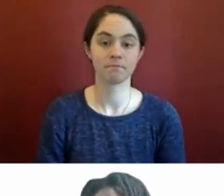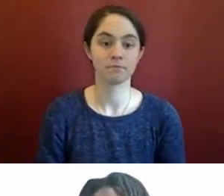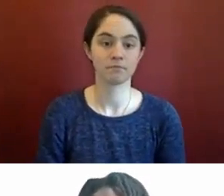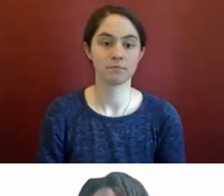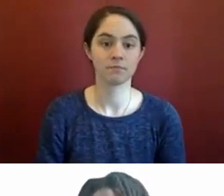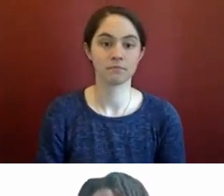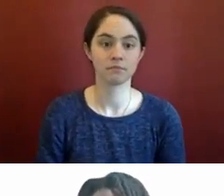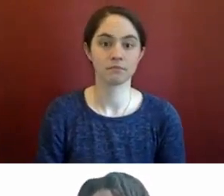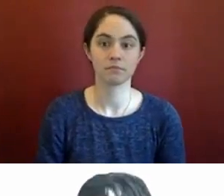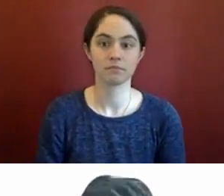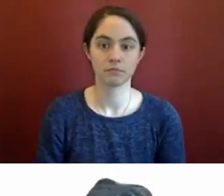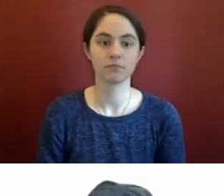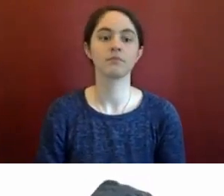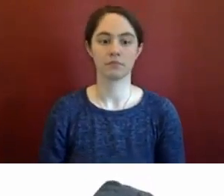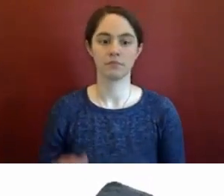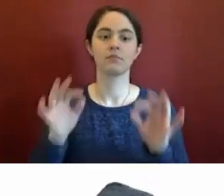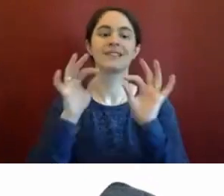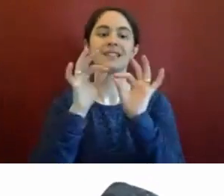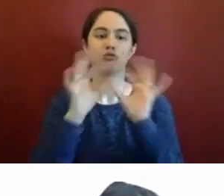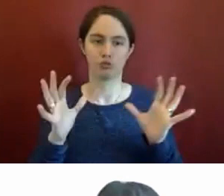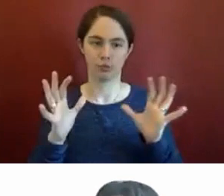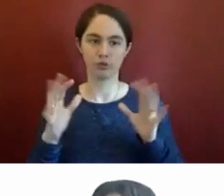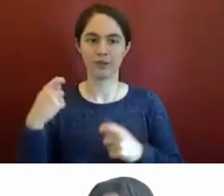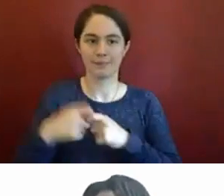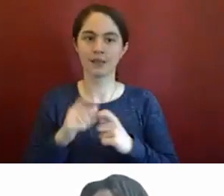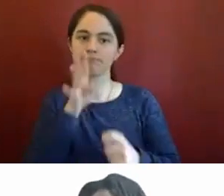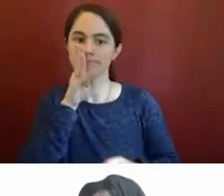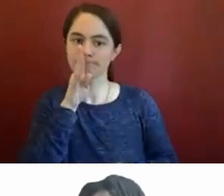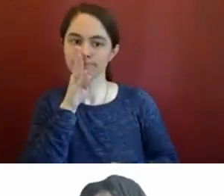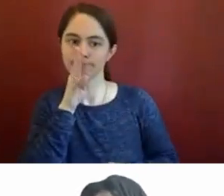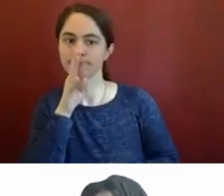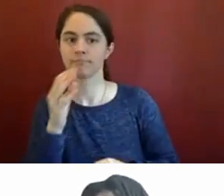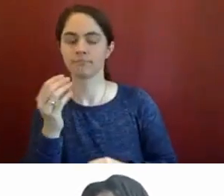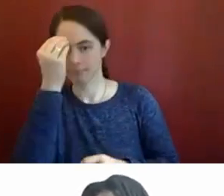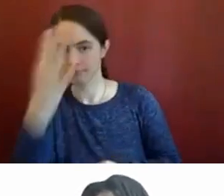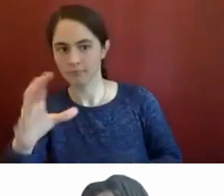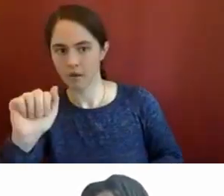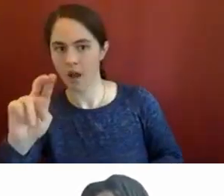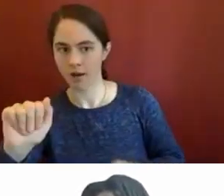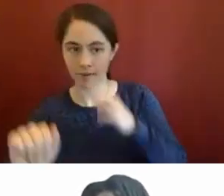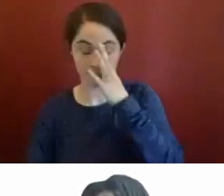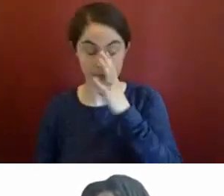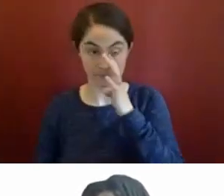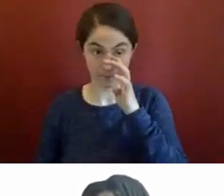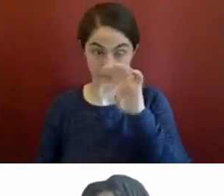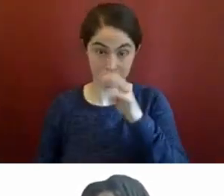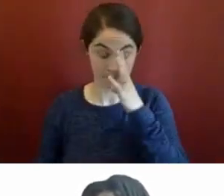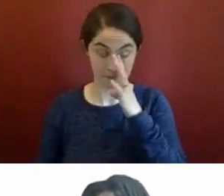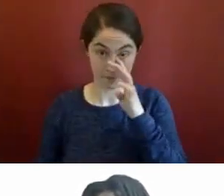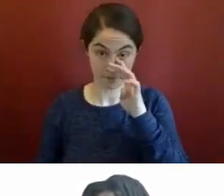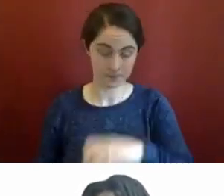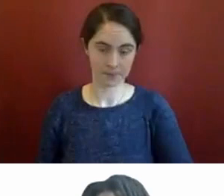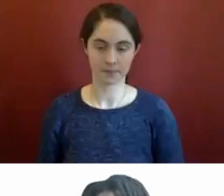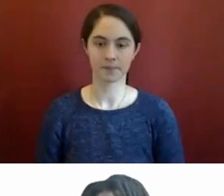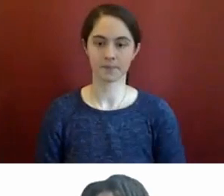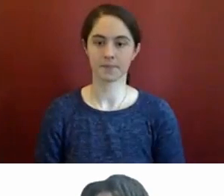Ana, ¿tú tienes algo que puedas compartir sobre, porque compartiste tu experiencia? ¿Tienes conocimiento de la